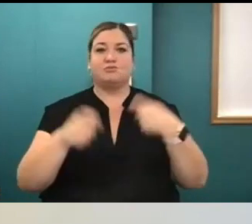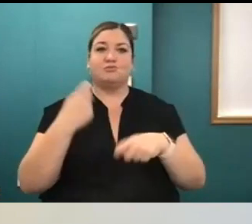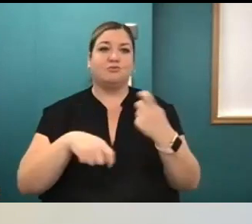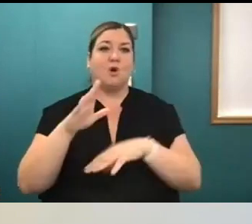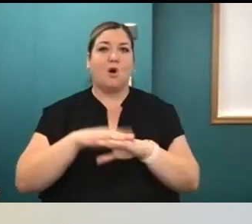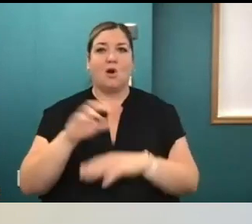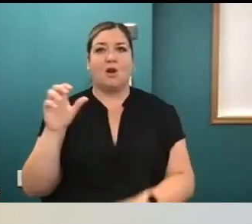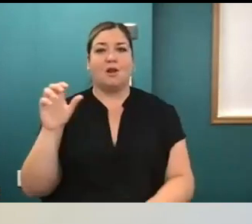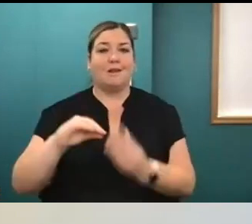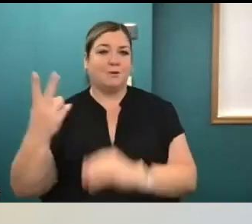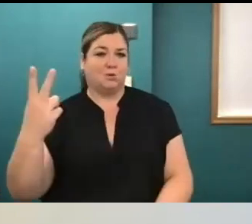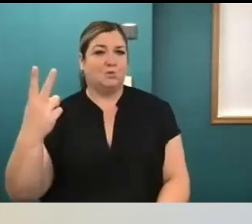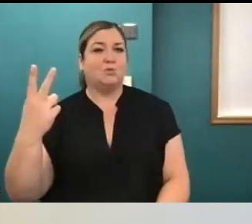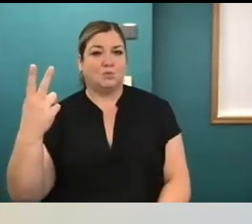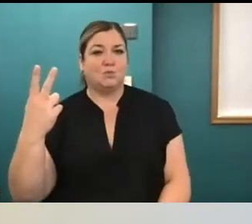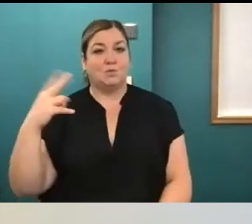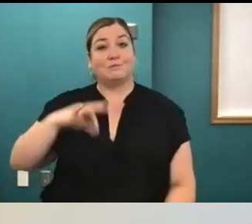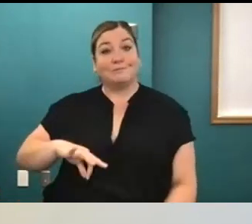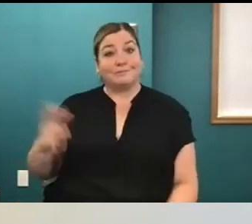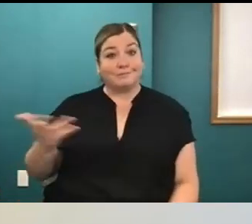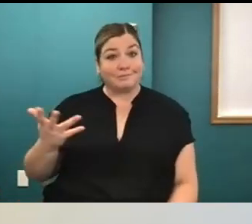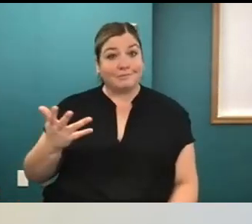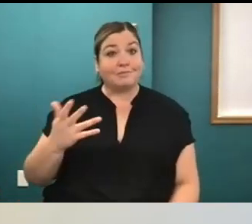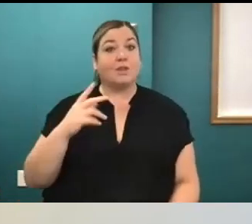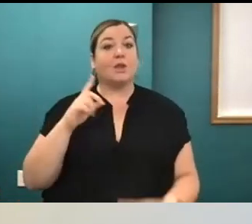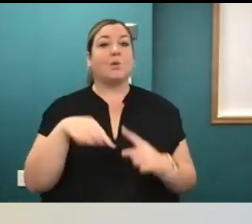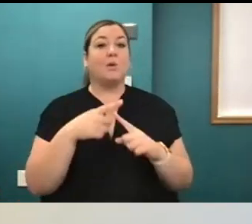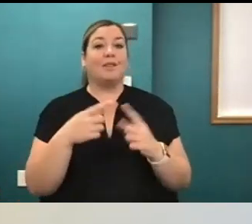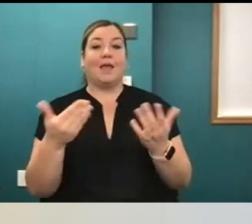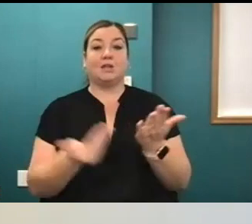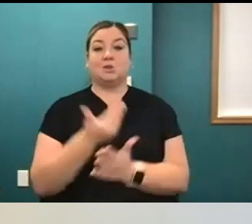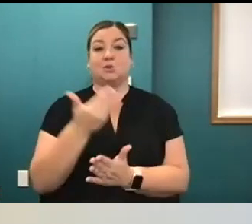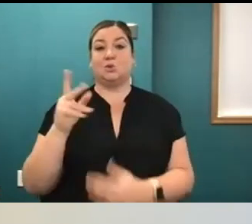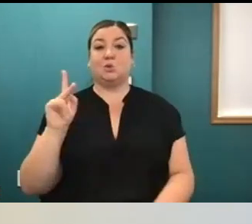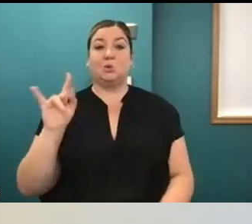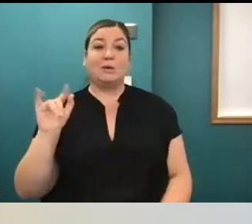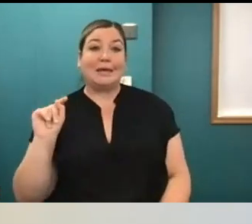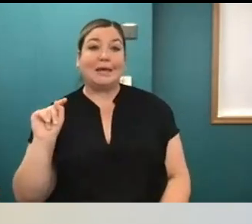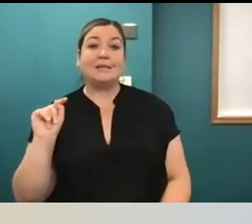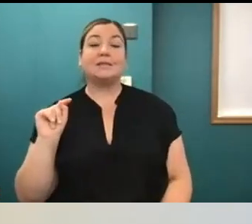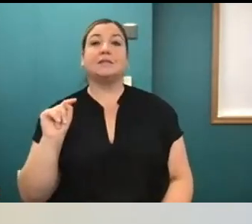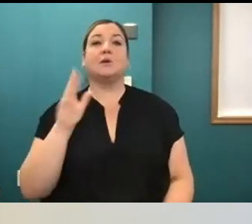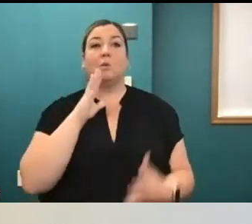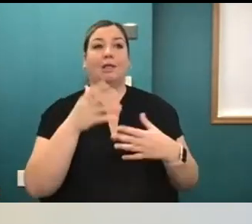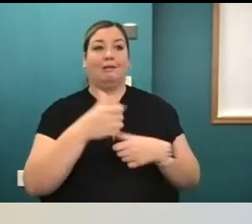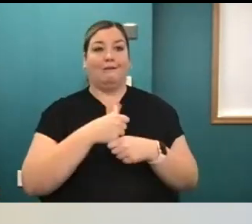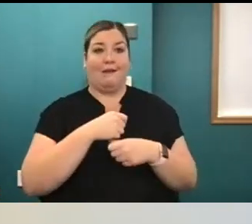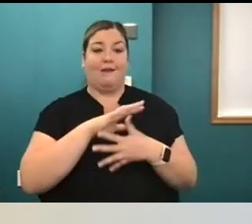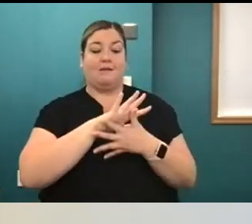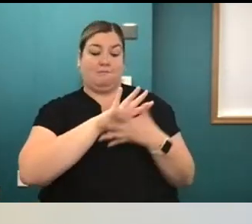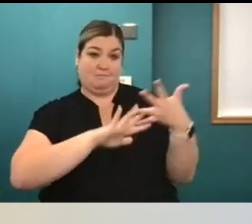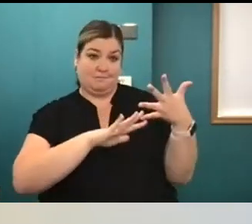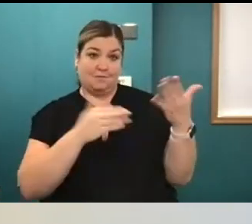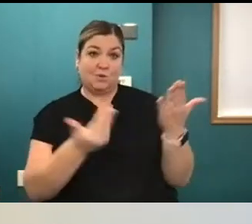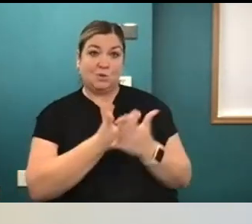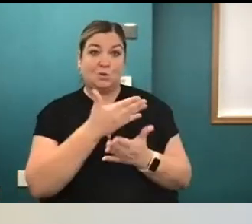Sonnet 2. So the benefit is when they get their new kits, they're going to get a bunch of new parts and